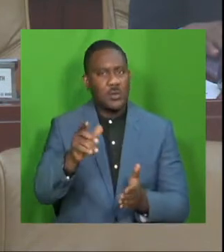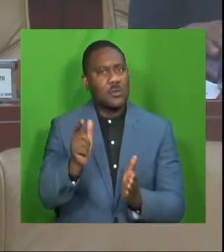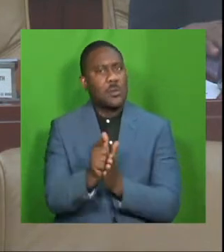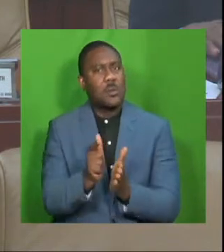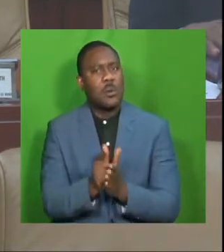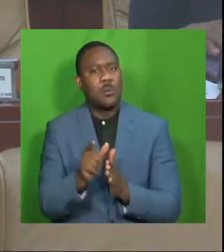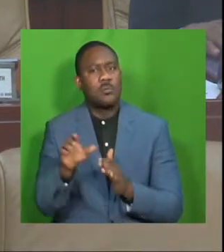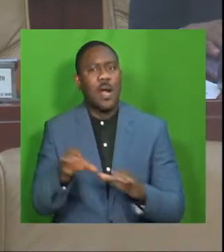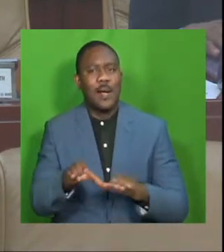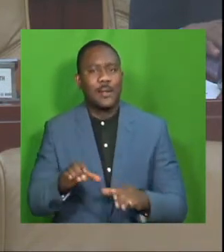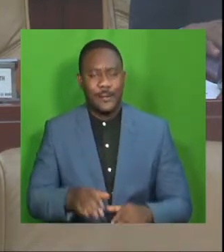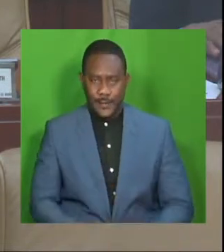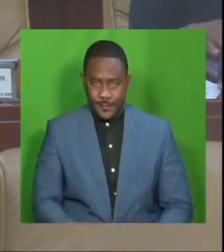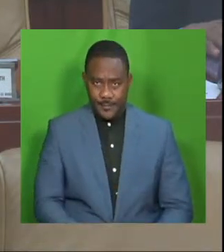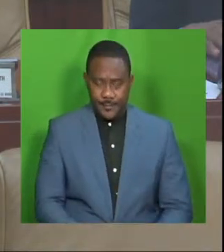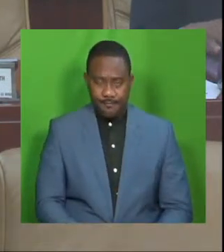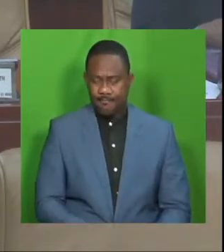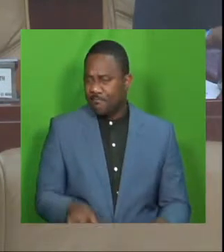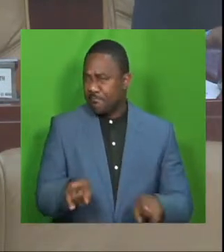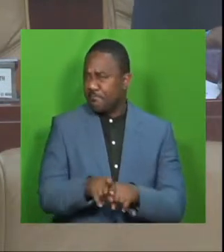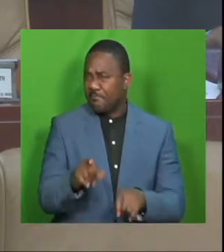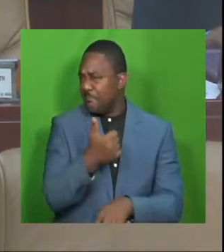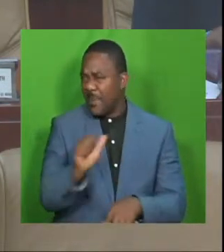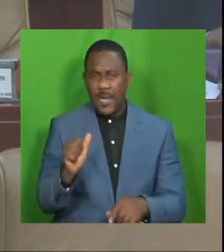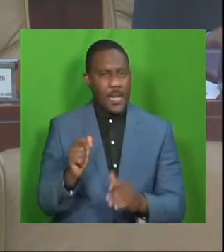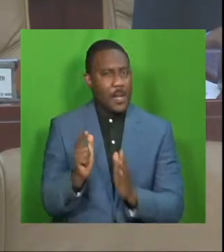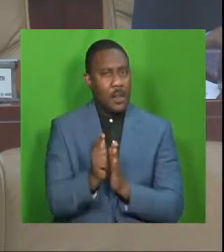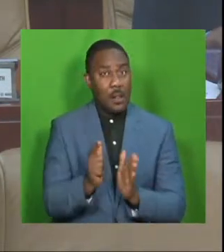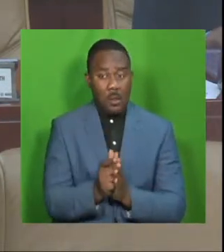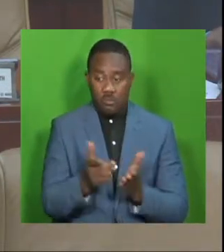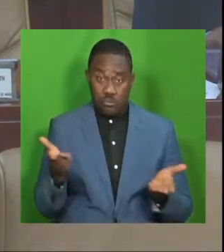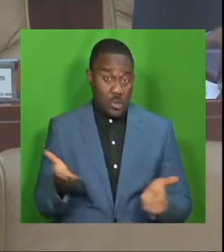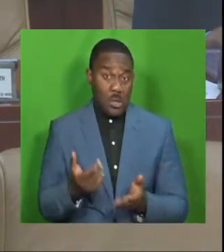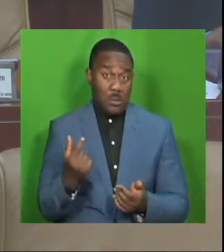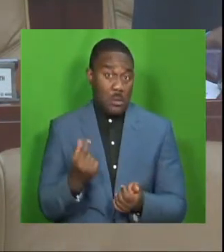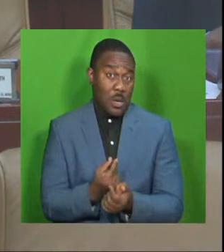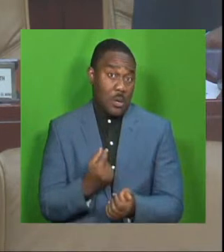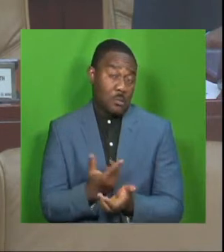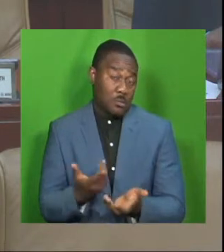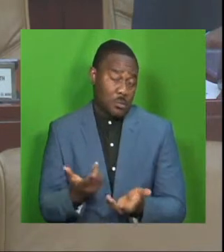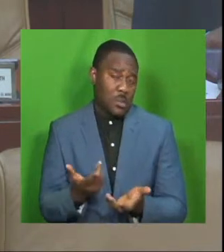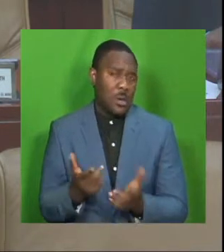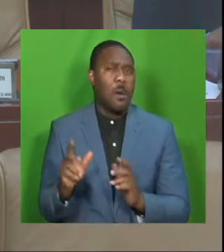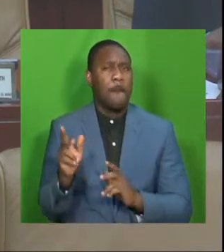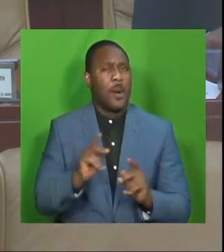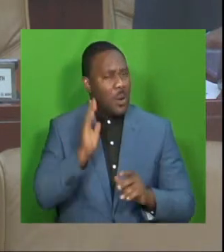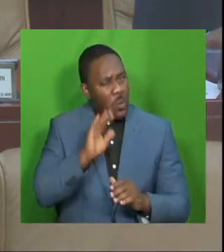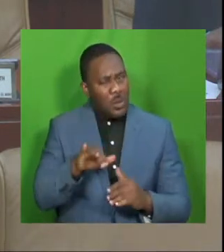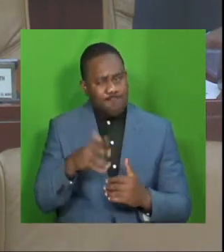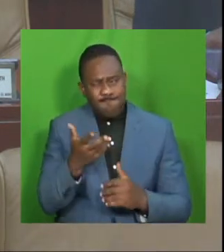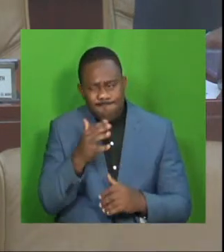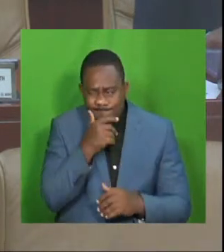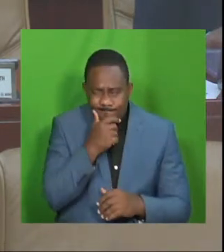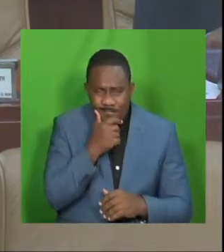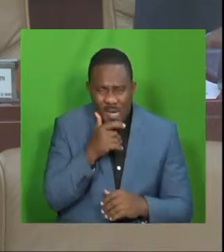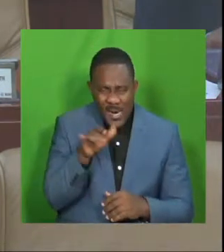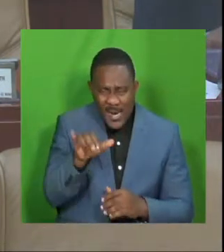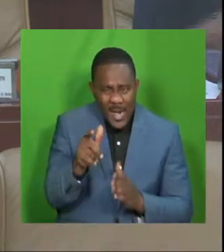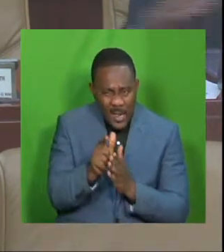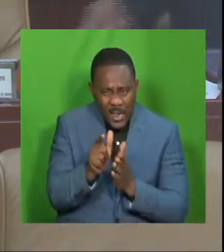Just like any other law in this country or any other regulation, people would always look for ways and